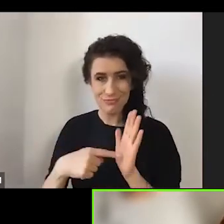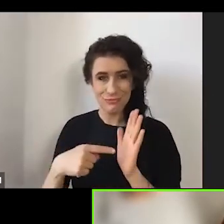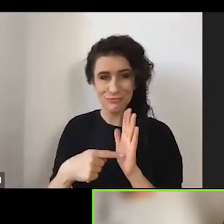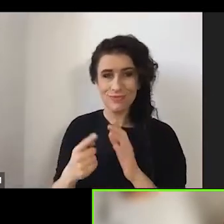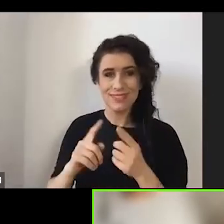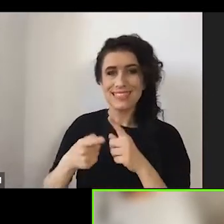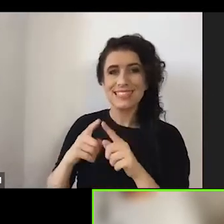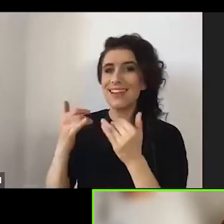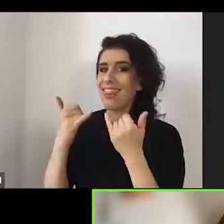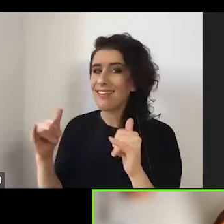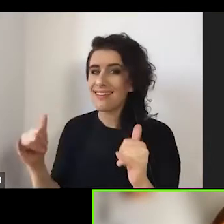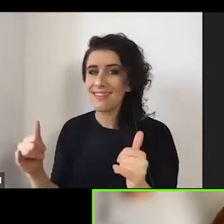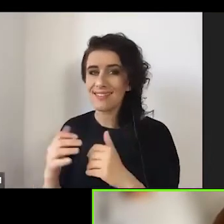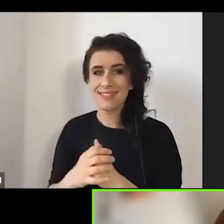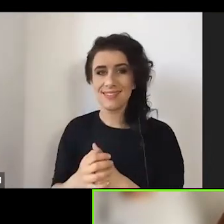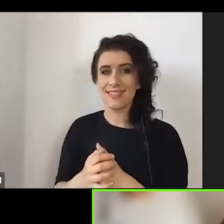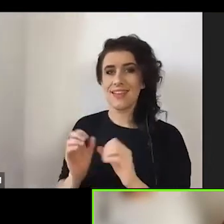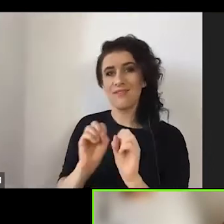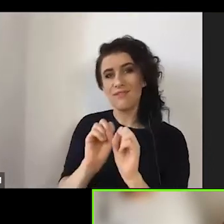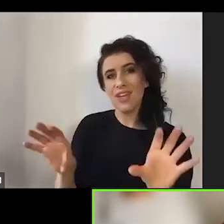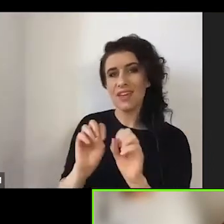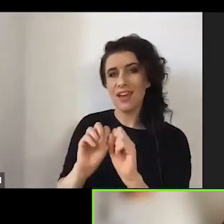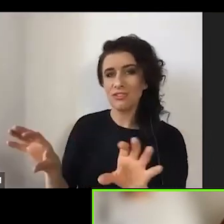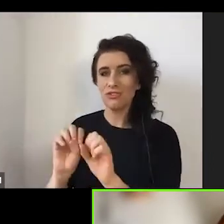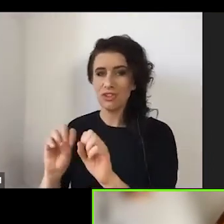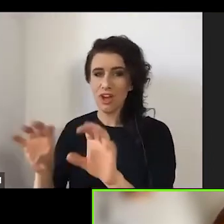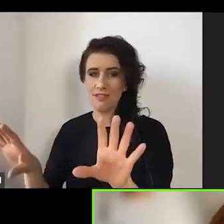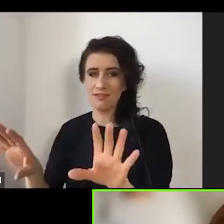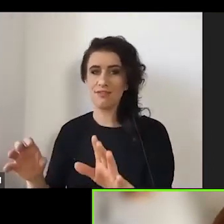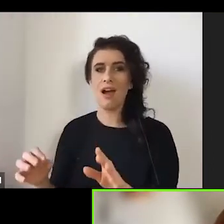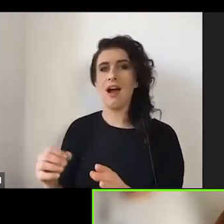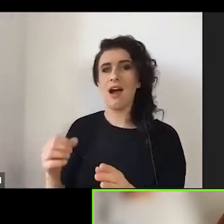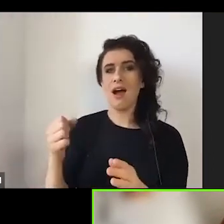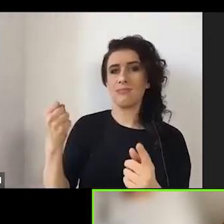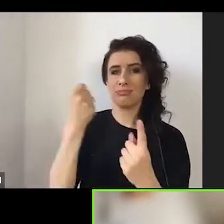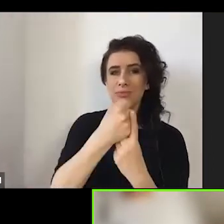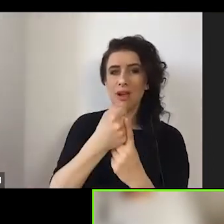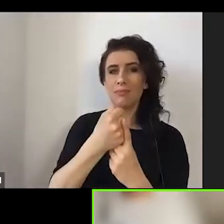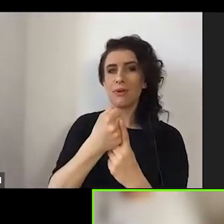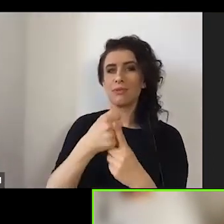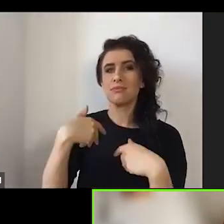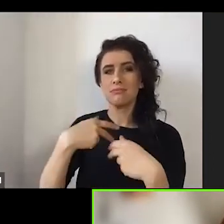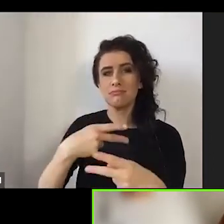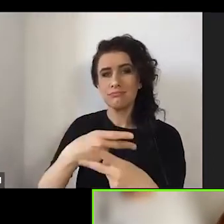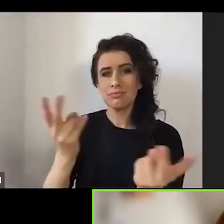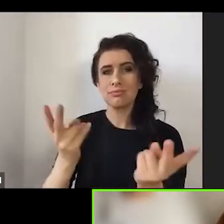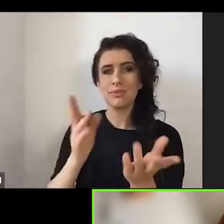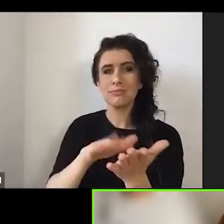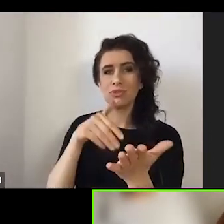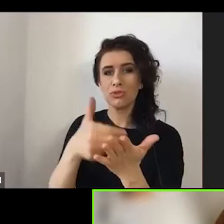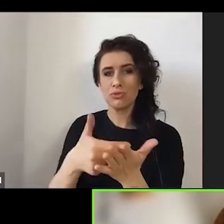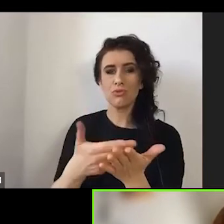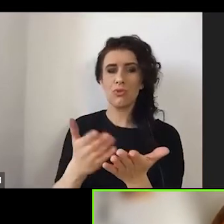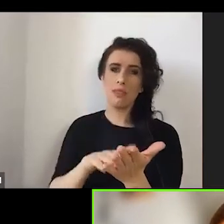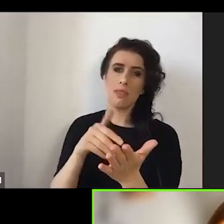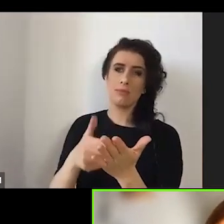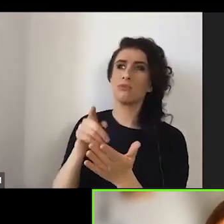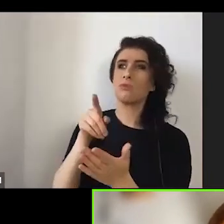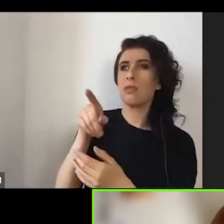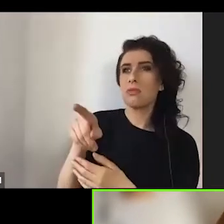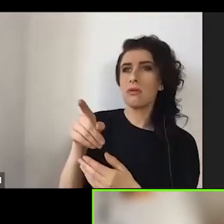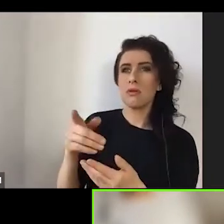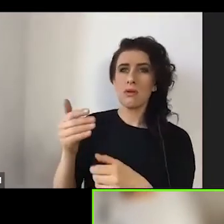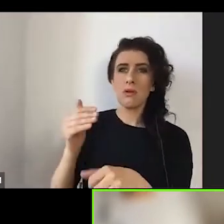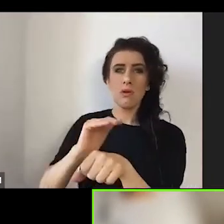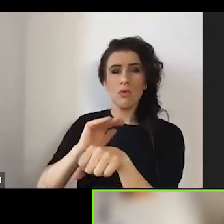classmate gives you sometimes pencils or some sheets to draw, or he wants to talk to you,